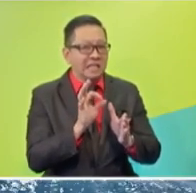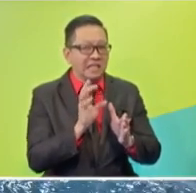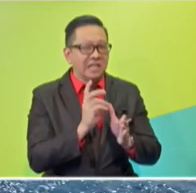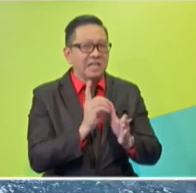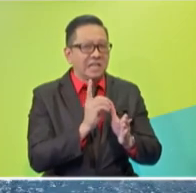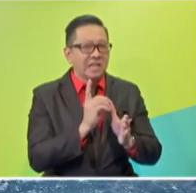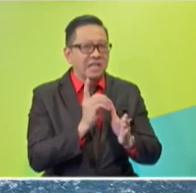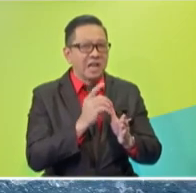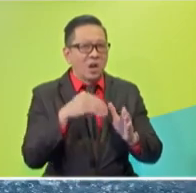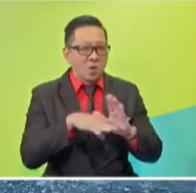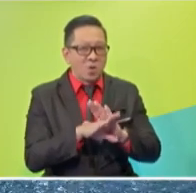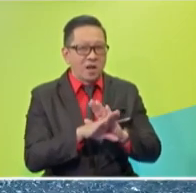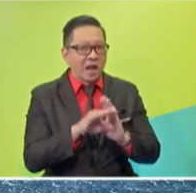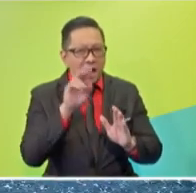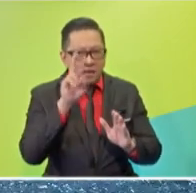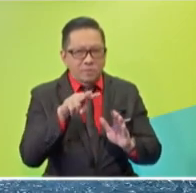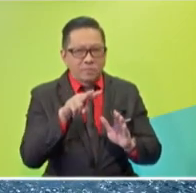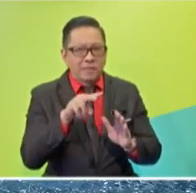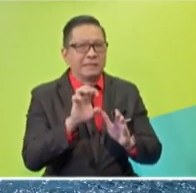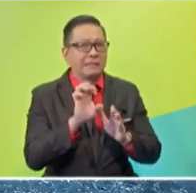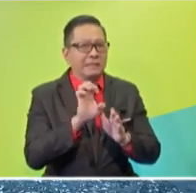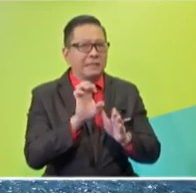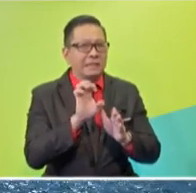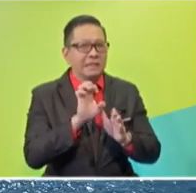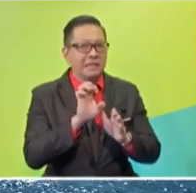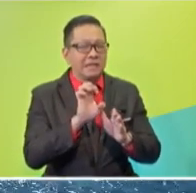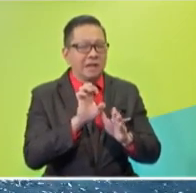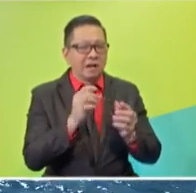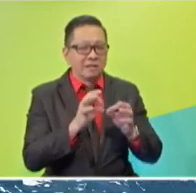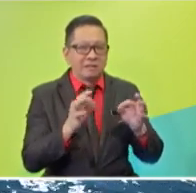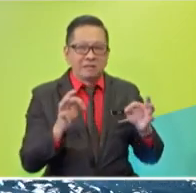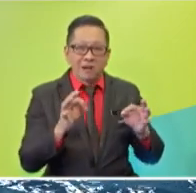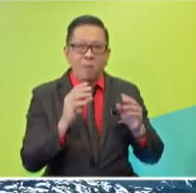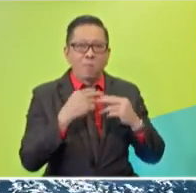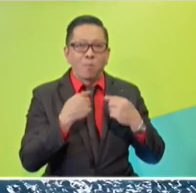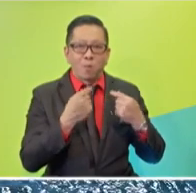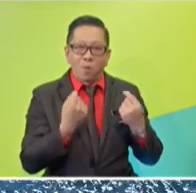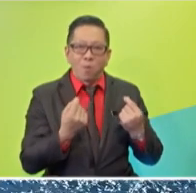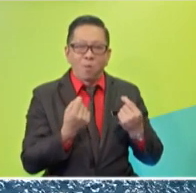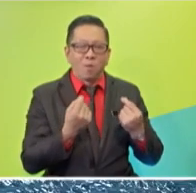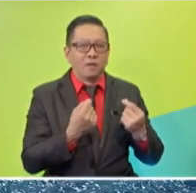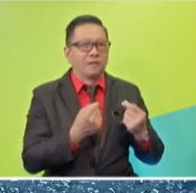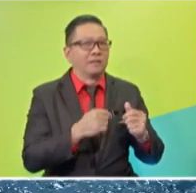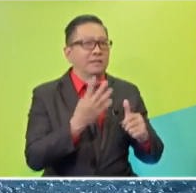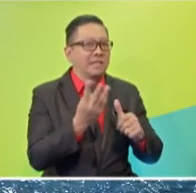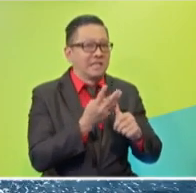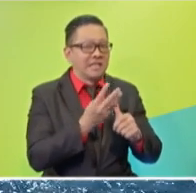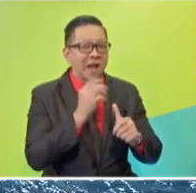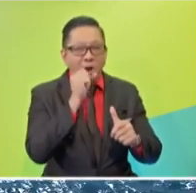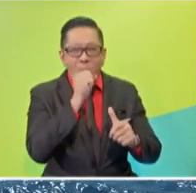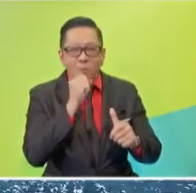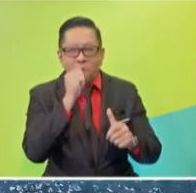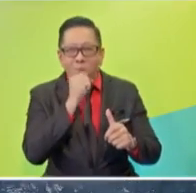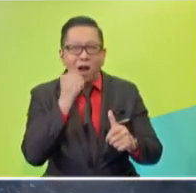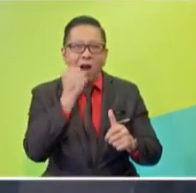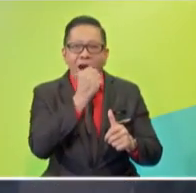E, spit the ice cream into a bowl. And last one, F, move it around your mouth. All right, if you